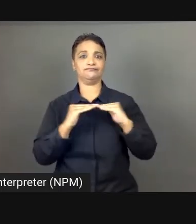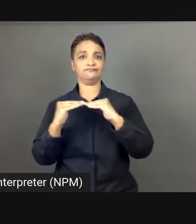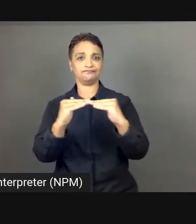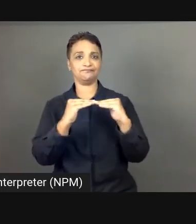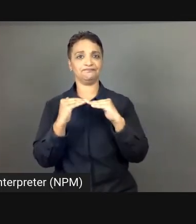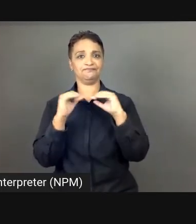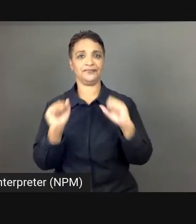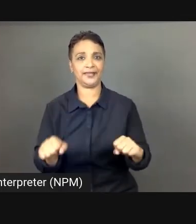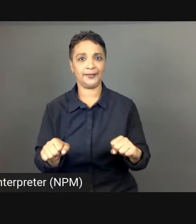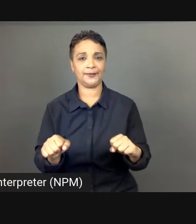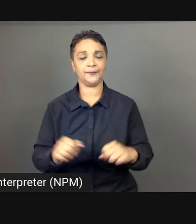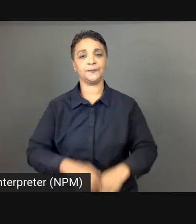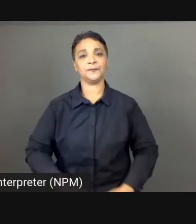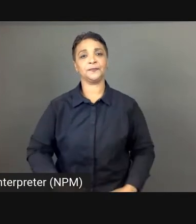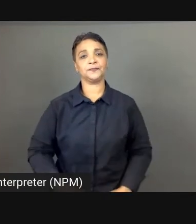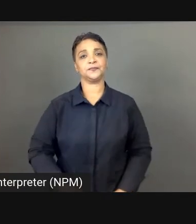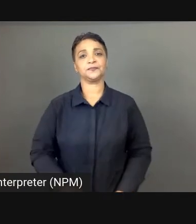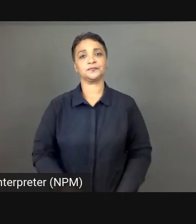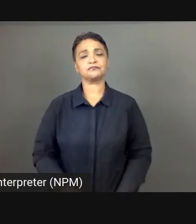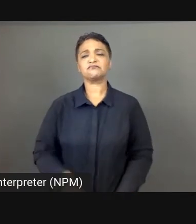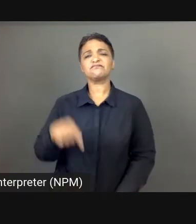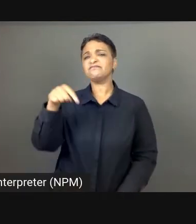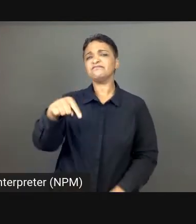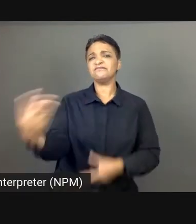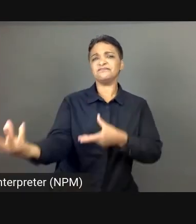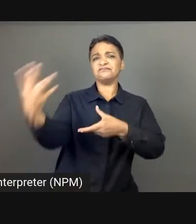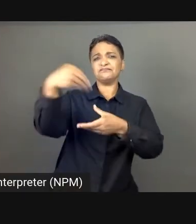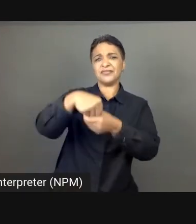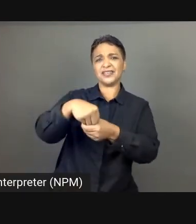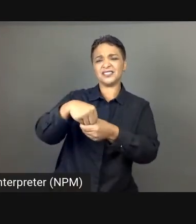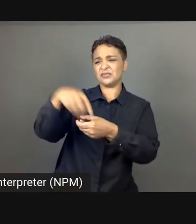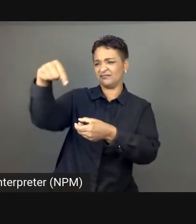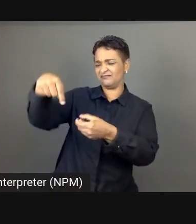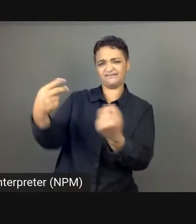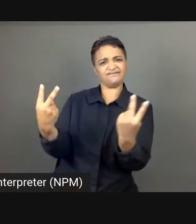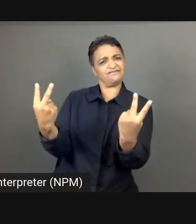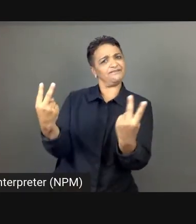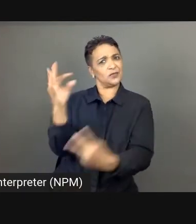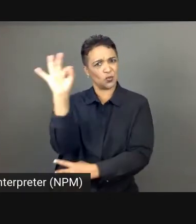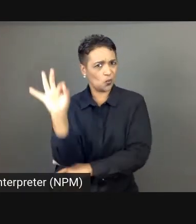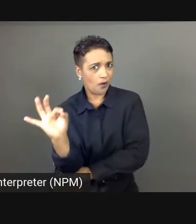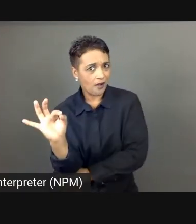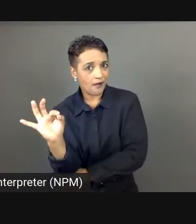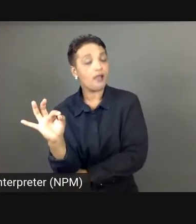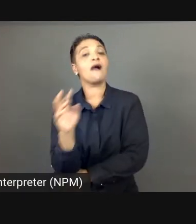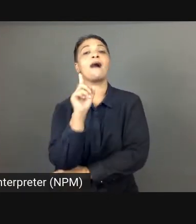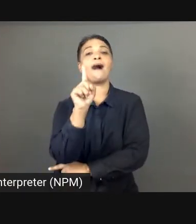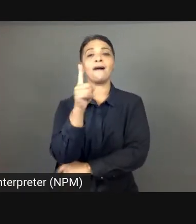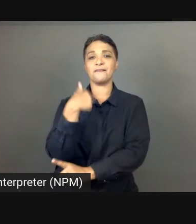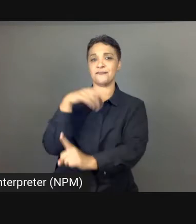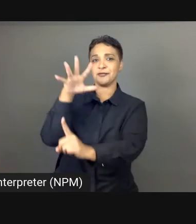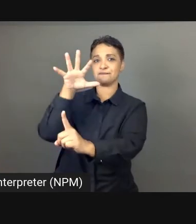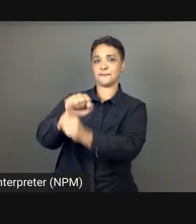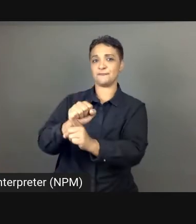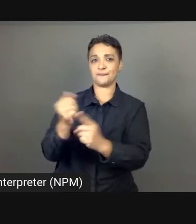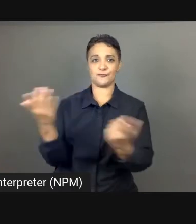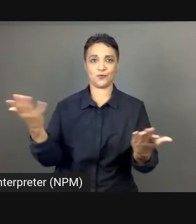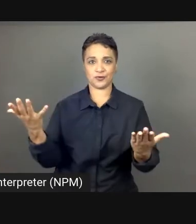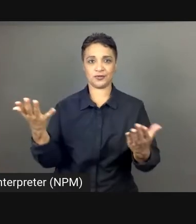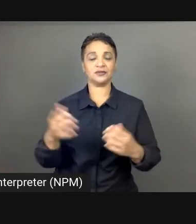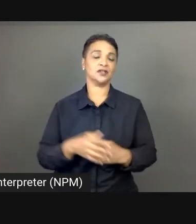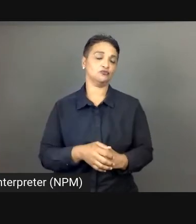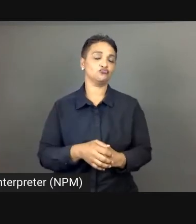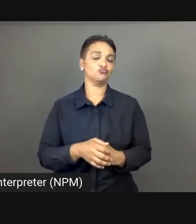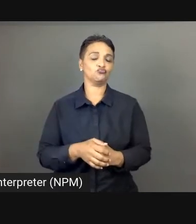in support of why participation is so important, that I've seen across the board are actually quite obvious. But let